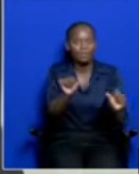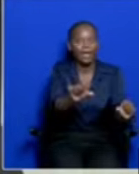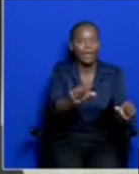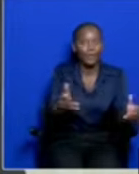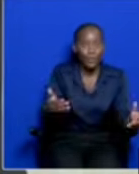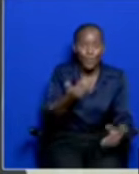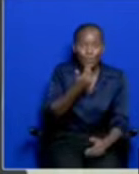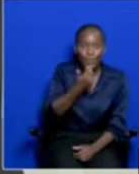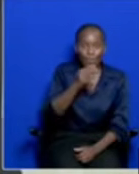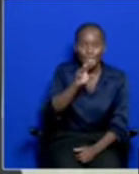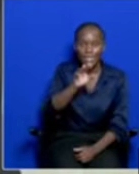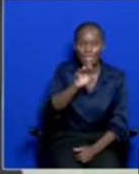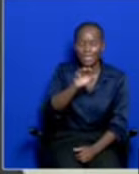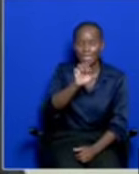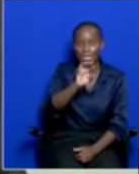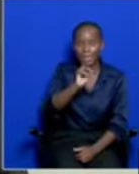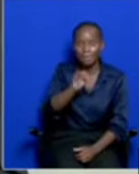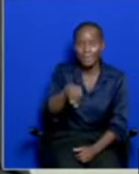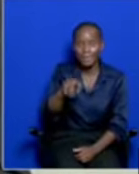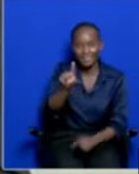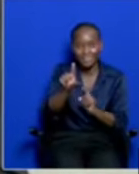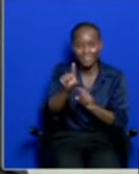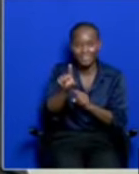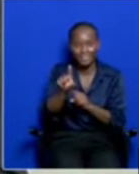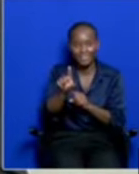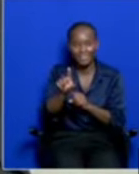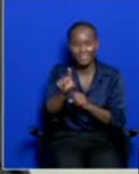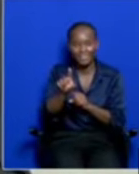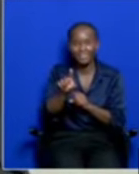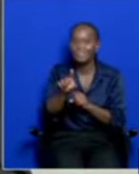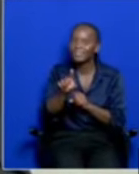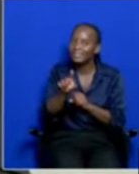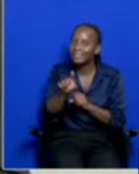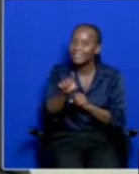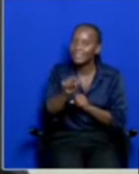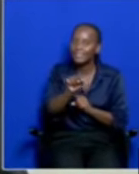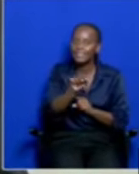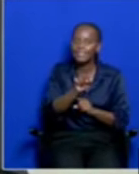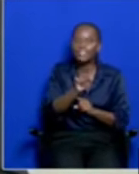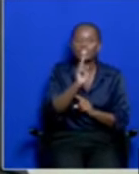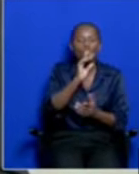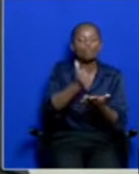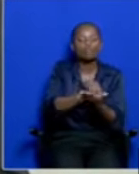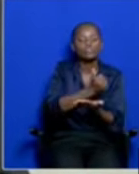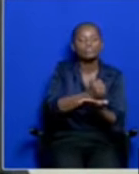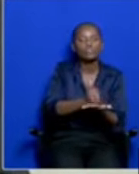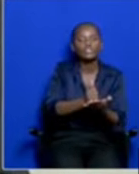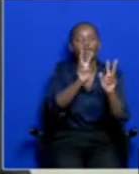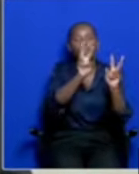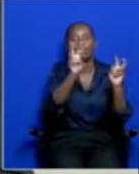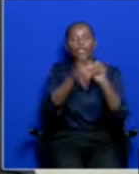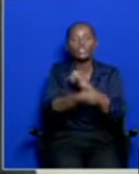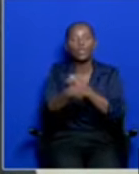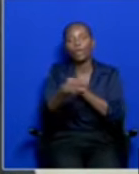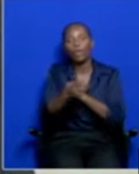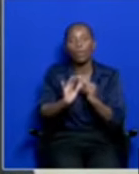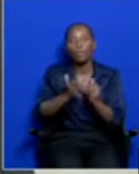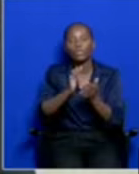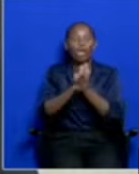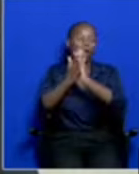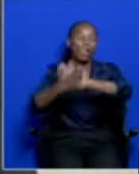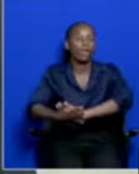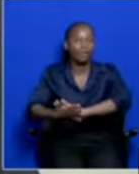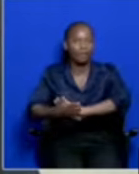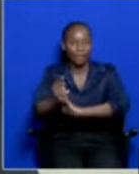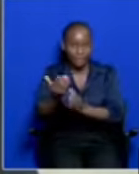they wanted to kill that charge of a truck. They were very, very clever